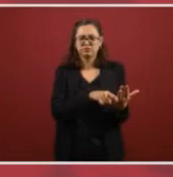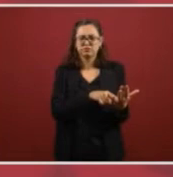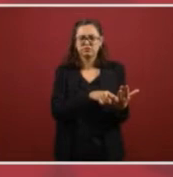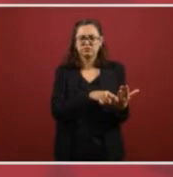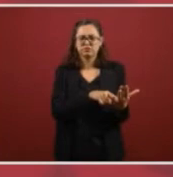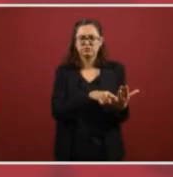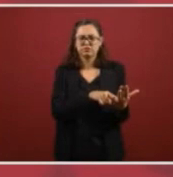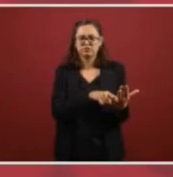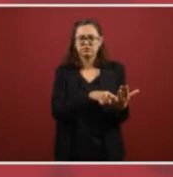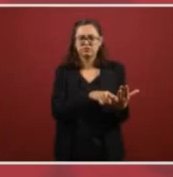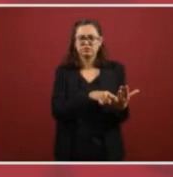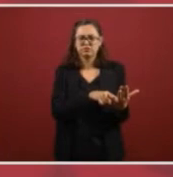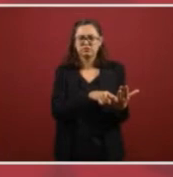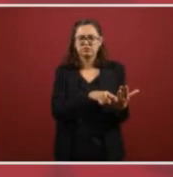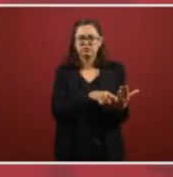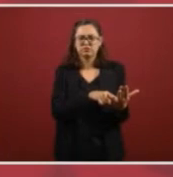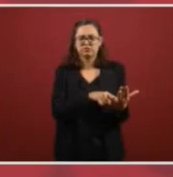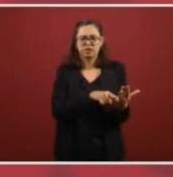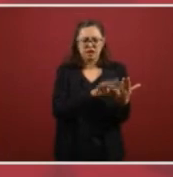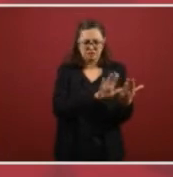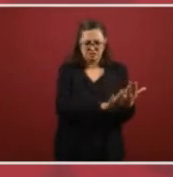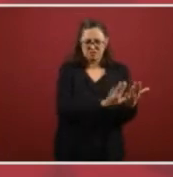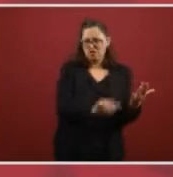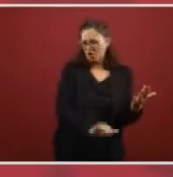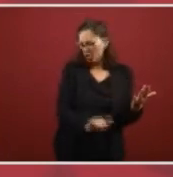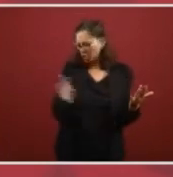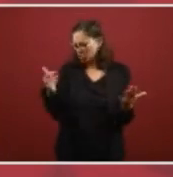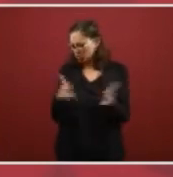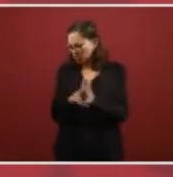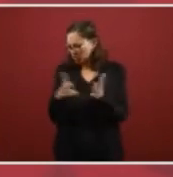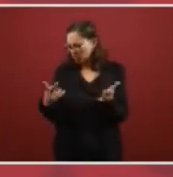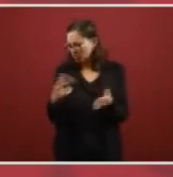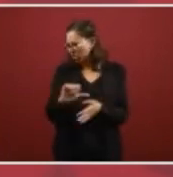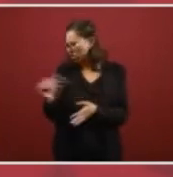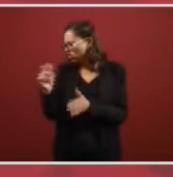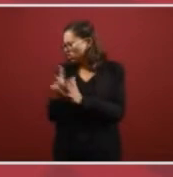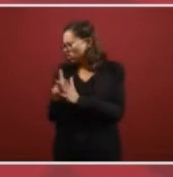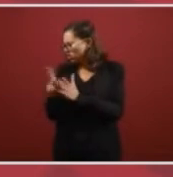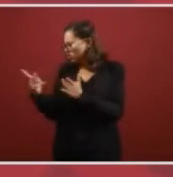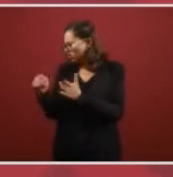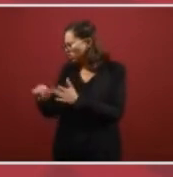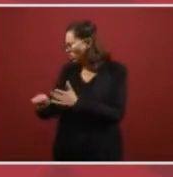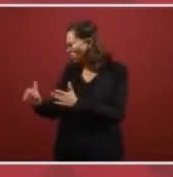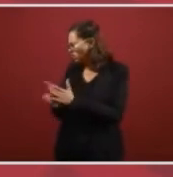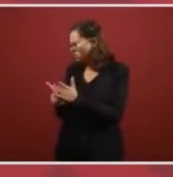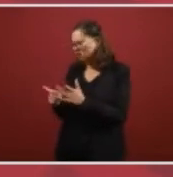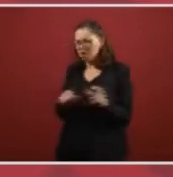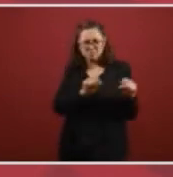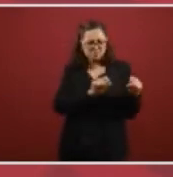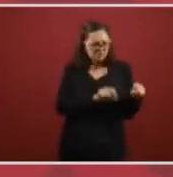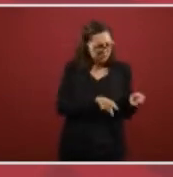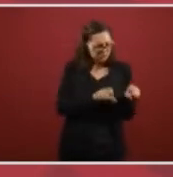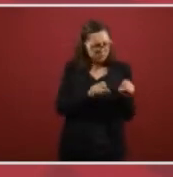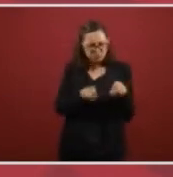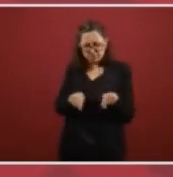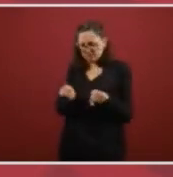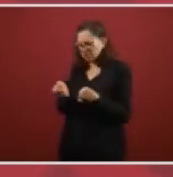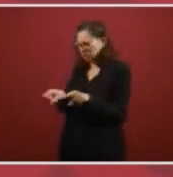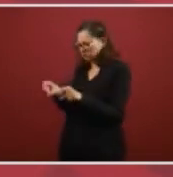like to get information, like in another one. But it was the same thing. It was like